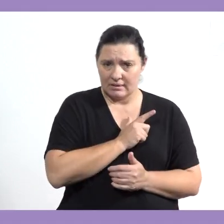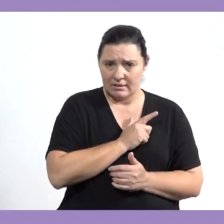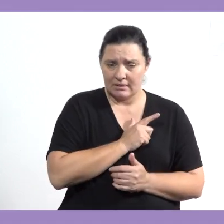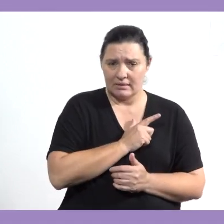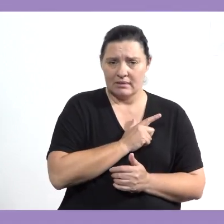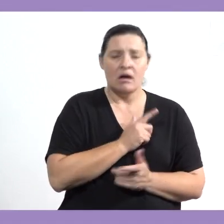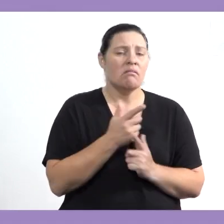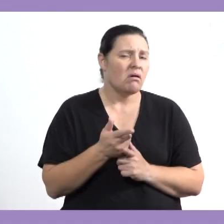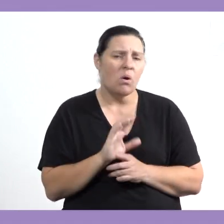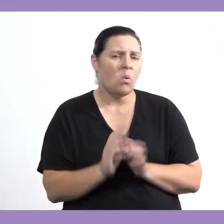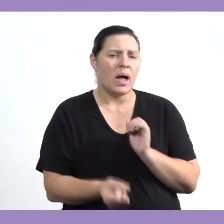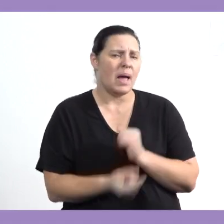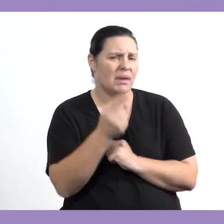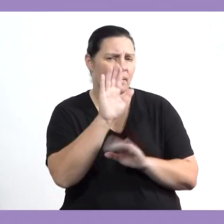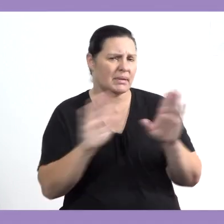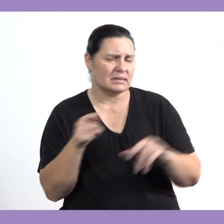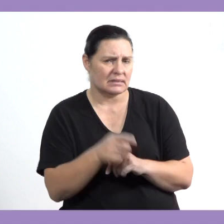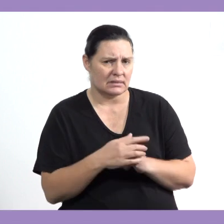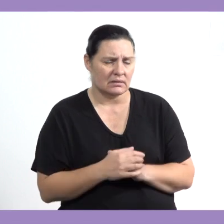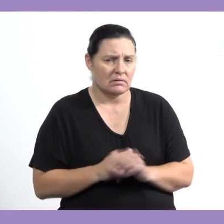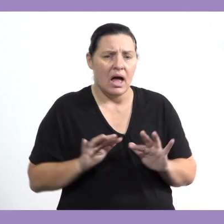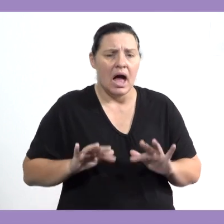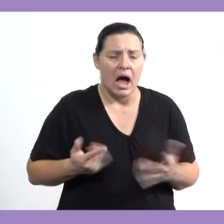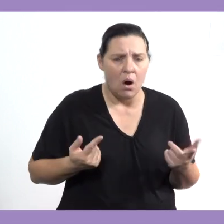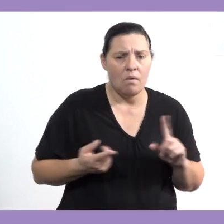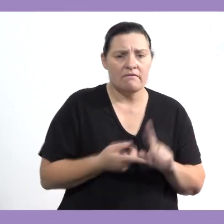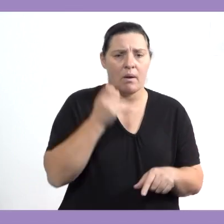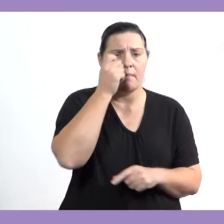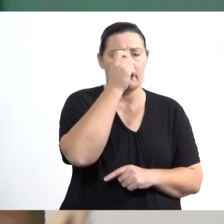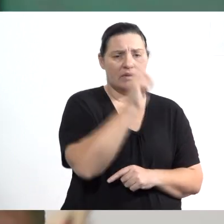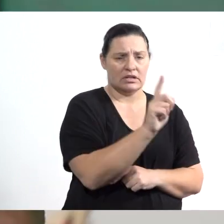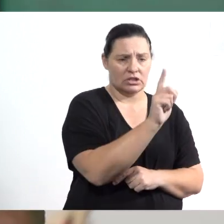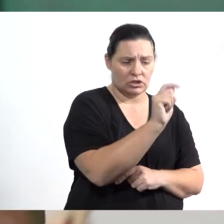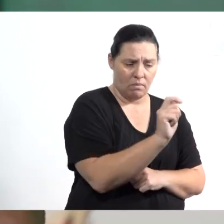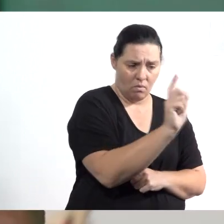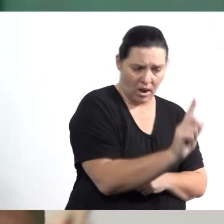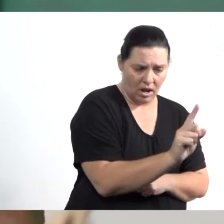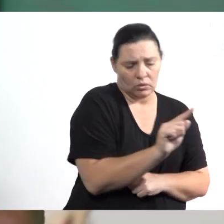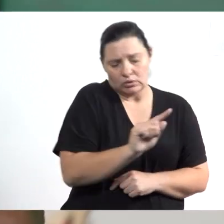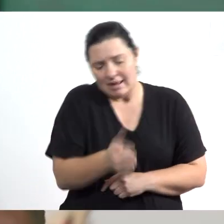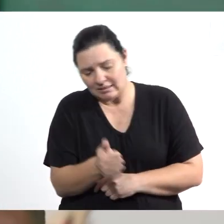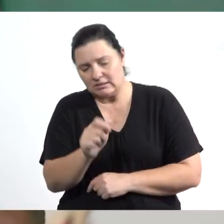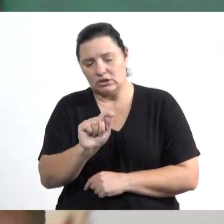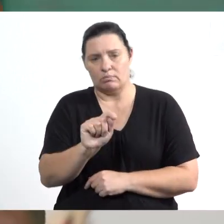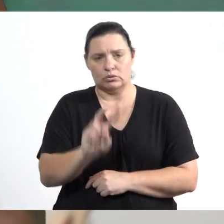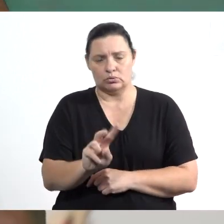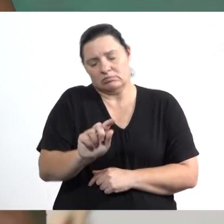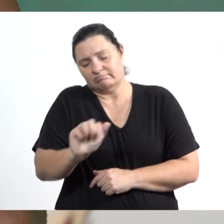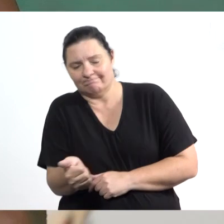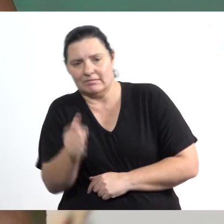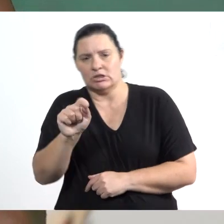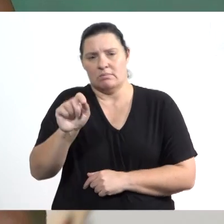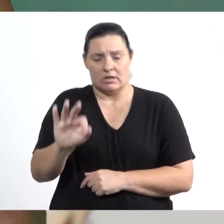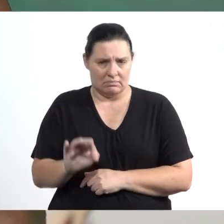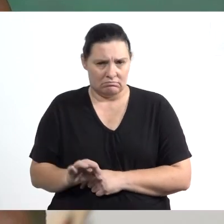tell what is going on in this pattern? So how do we move from the first term to the next term? And as